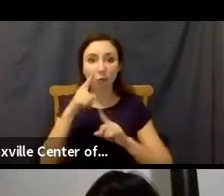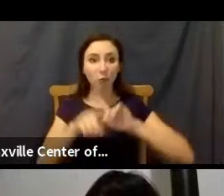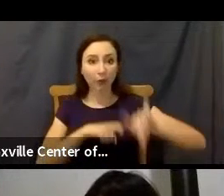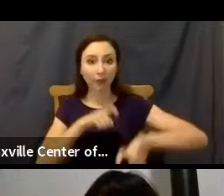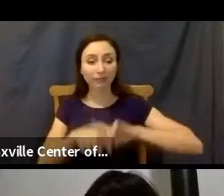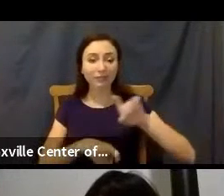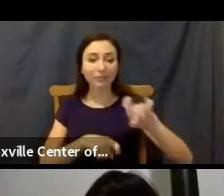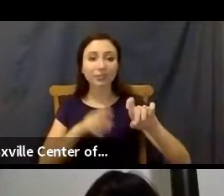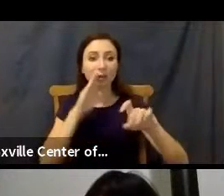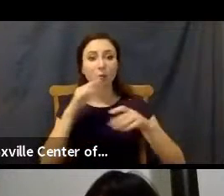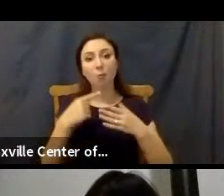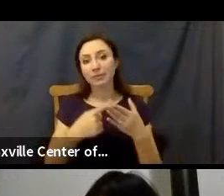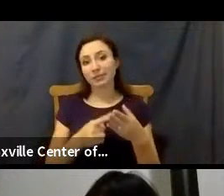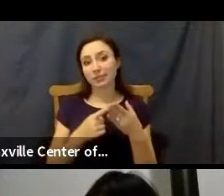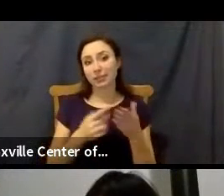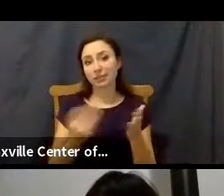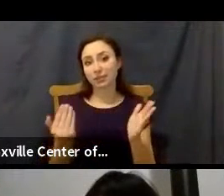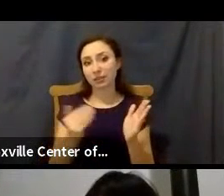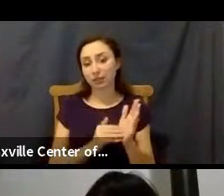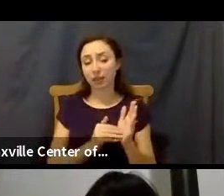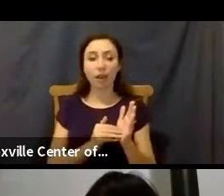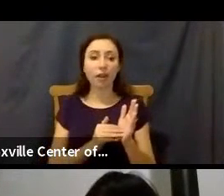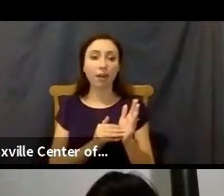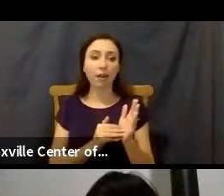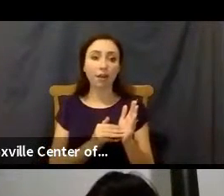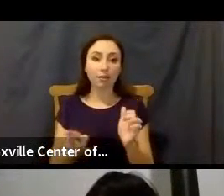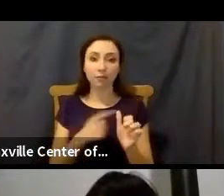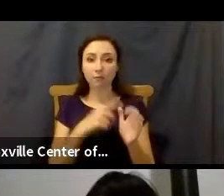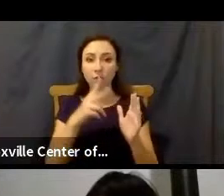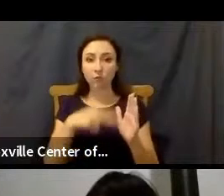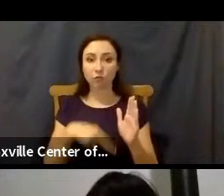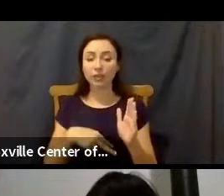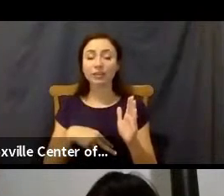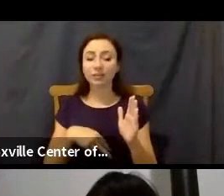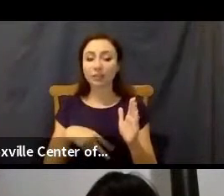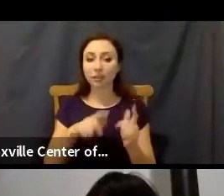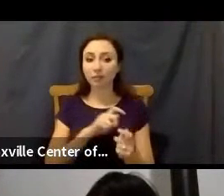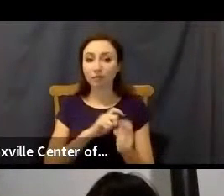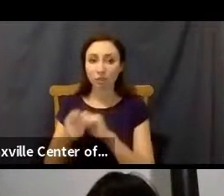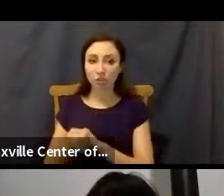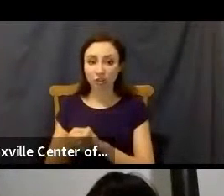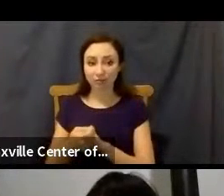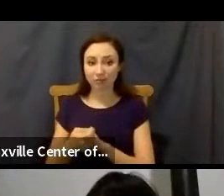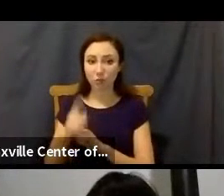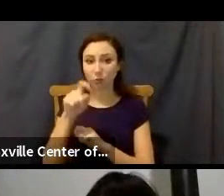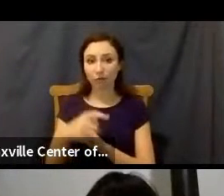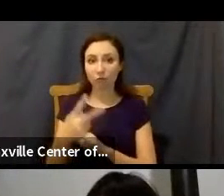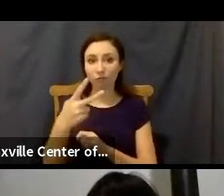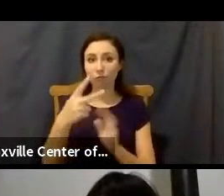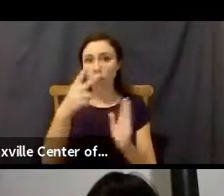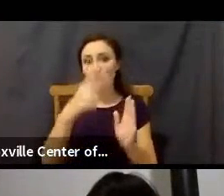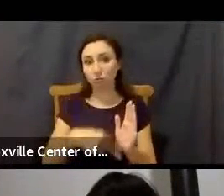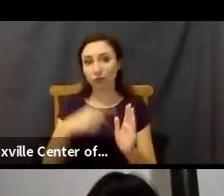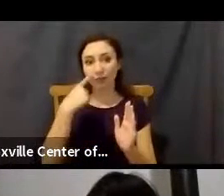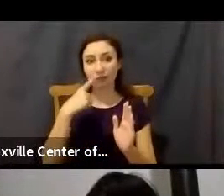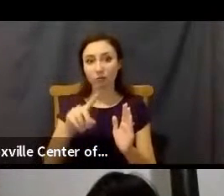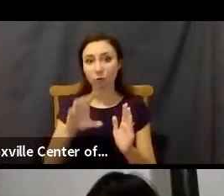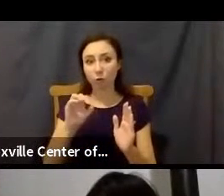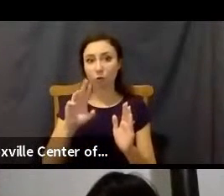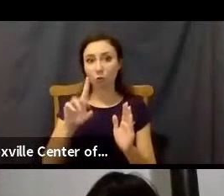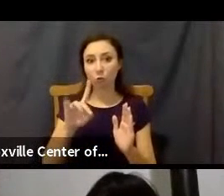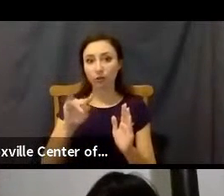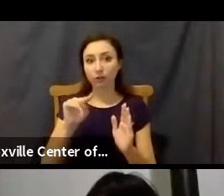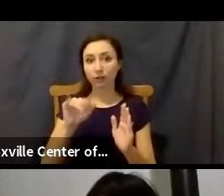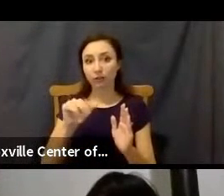they'll be discussing it. The first reading of the ordinance change will be, so it takes 2 readings of an ordinance change to change